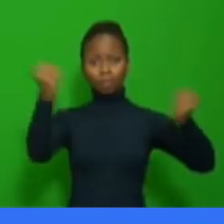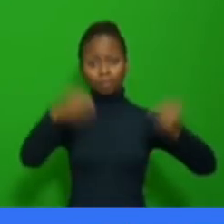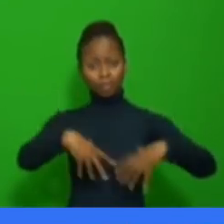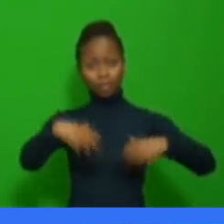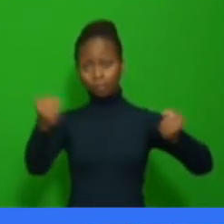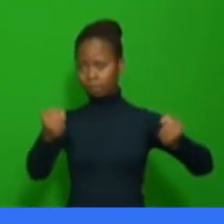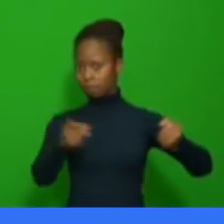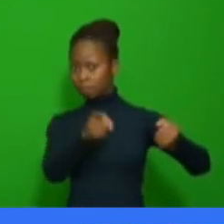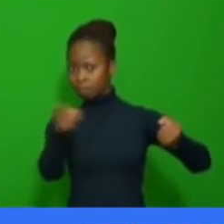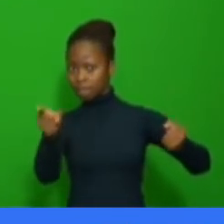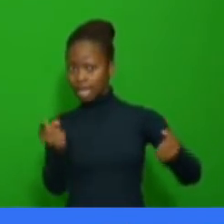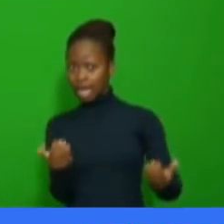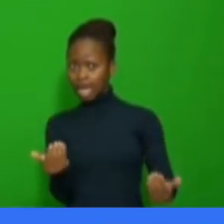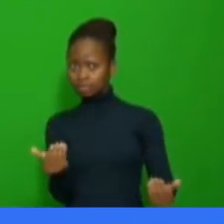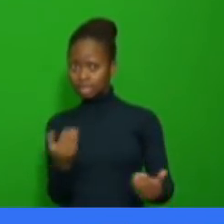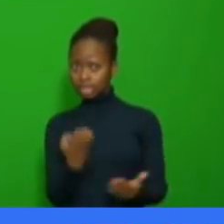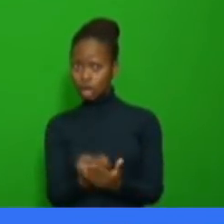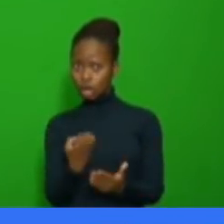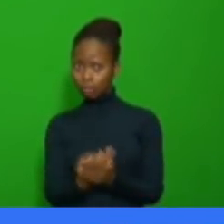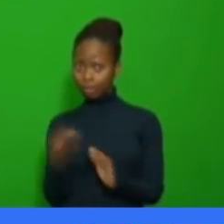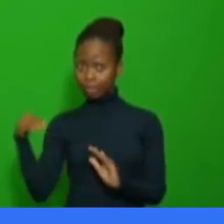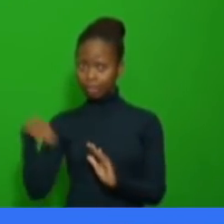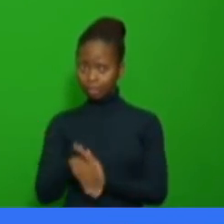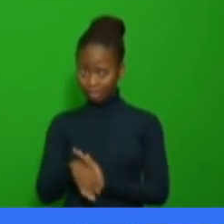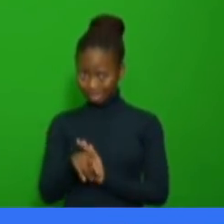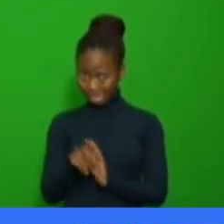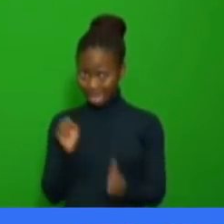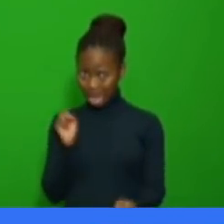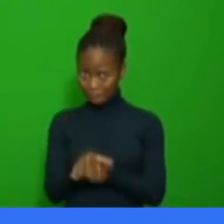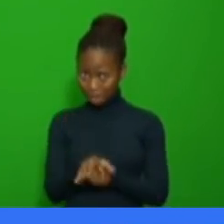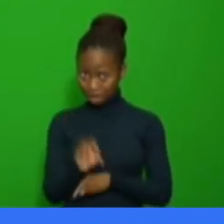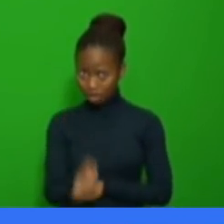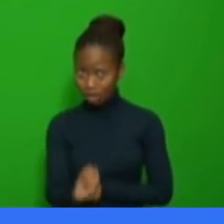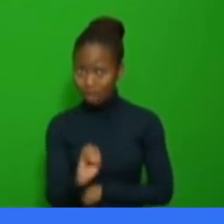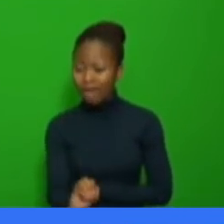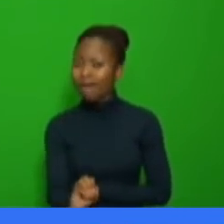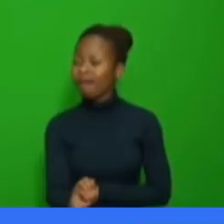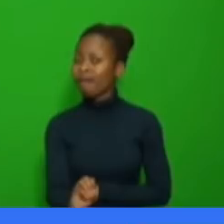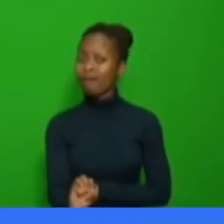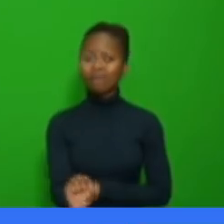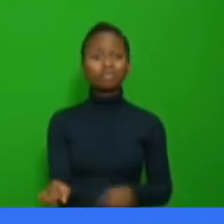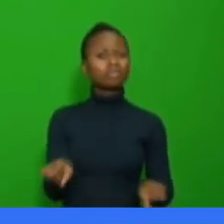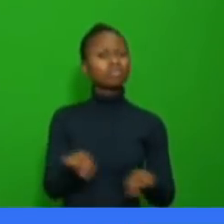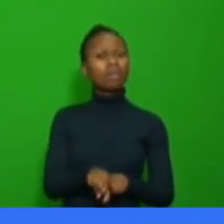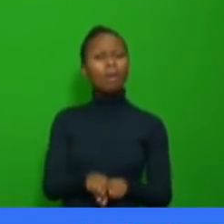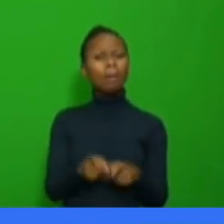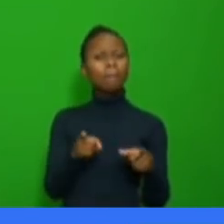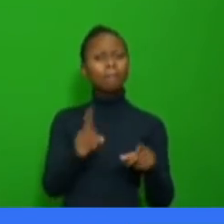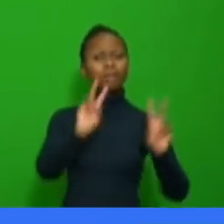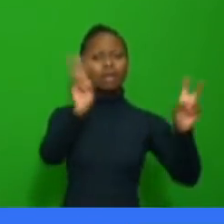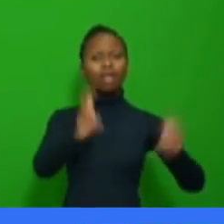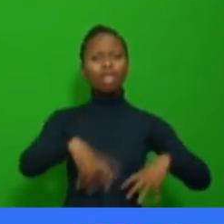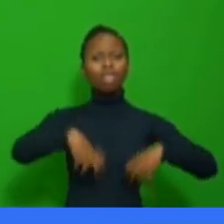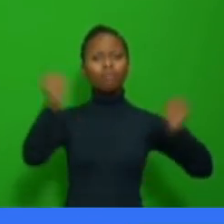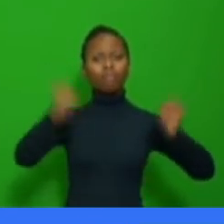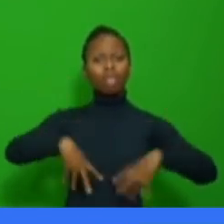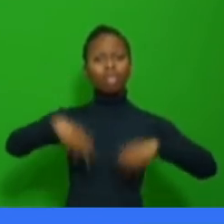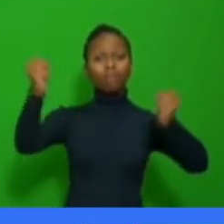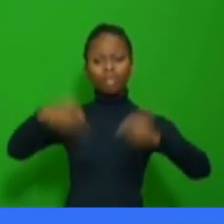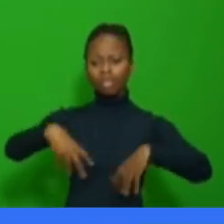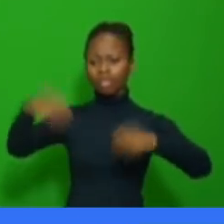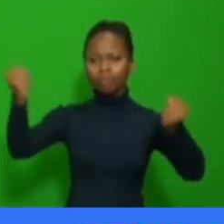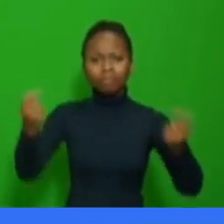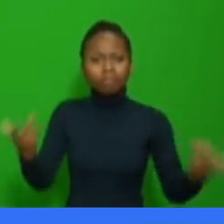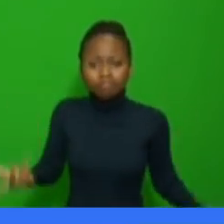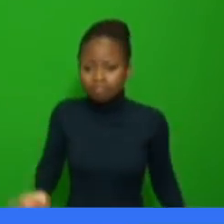expectation that the economy shrank in the first quarter, and how much of a weight will it be on economic growth for the rest of the